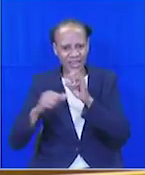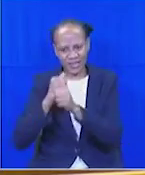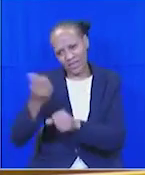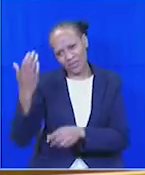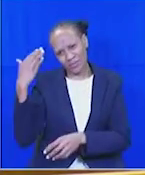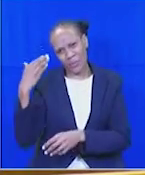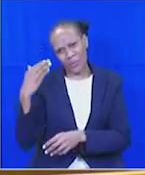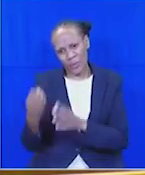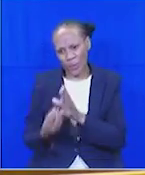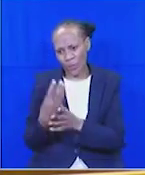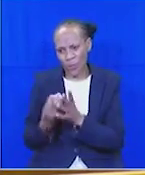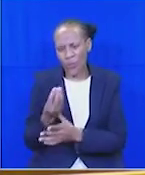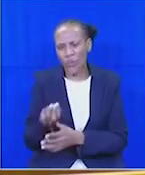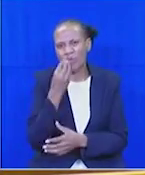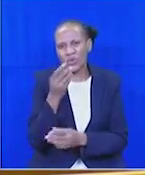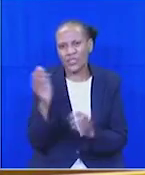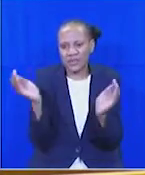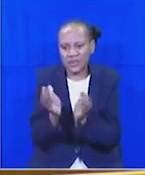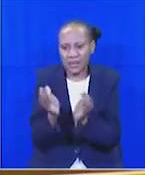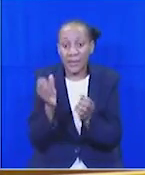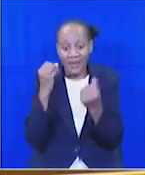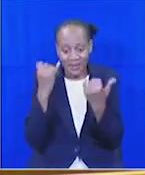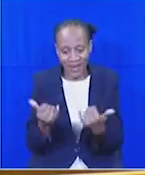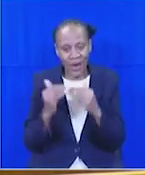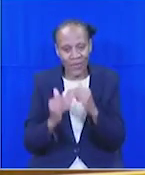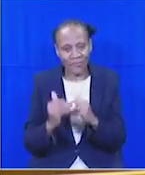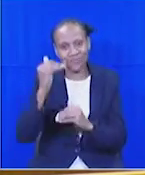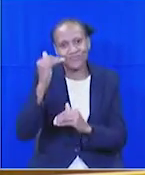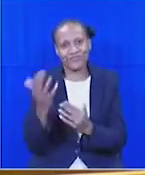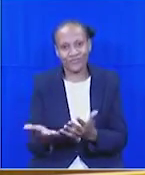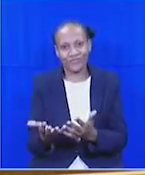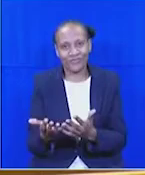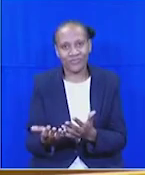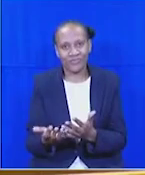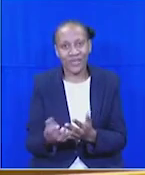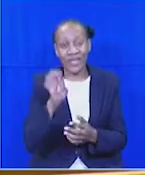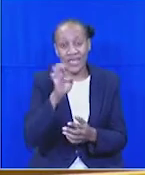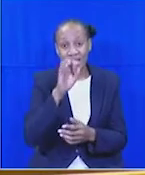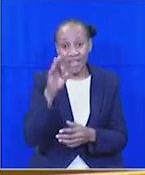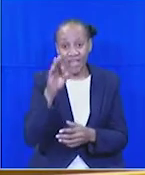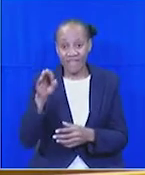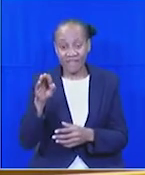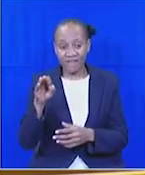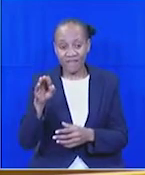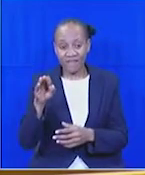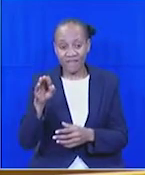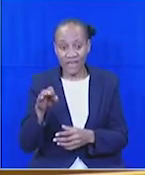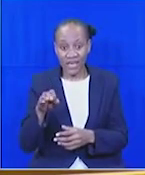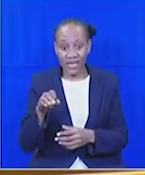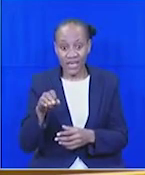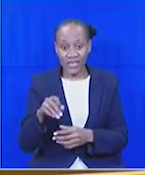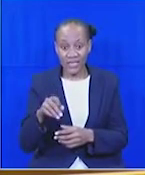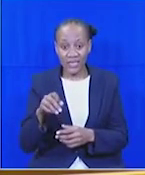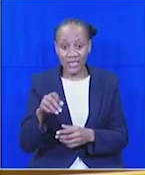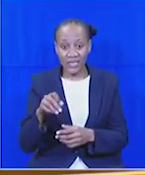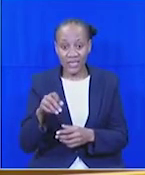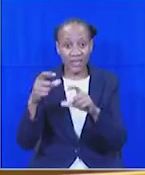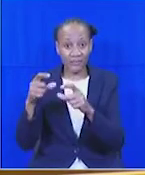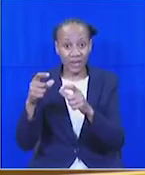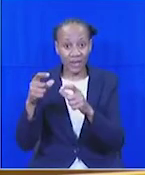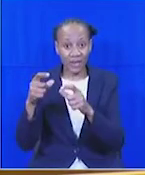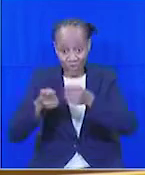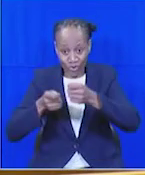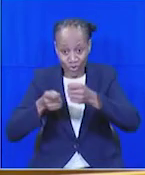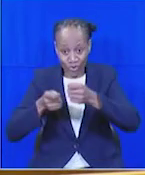food on just 14,000 hectares of urban gardens. An EFF-led city of Cape Town will ensure